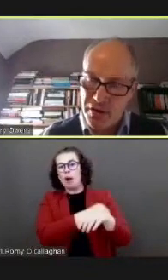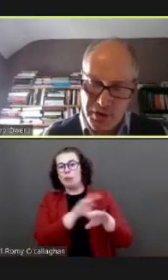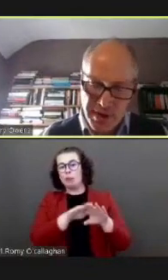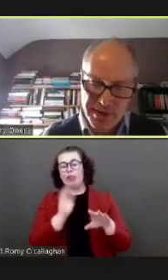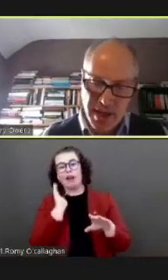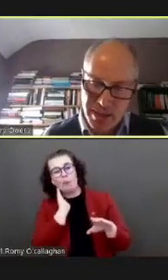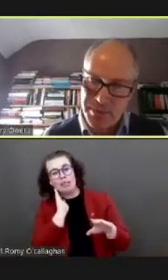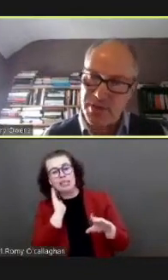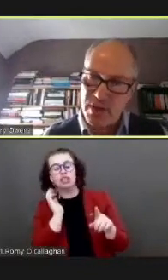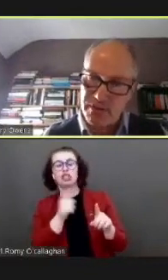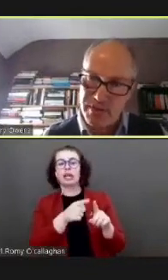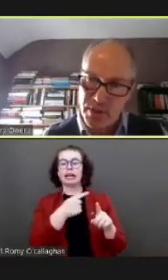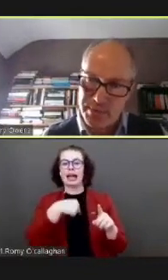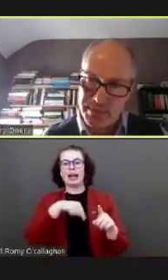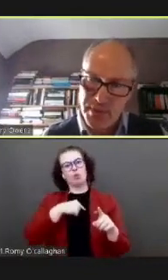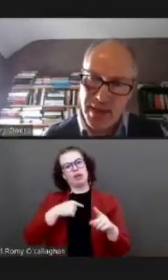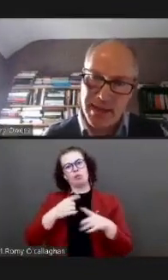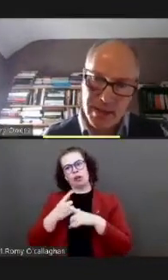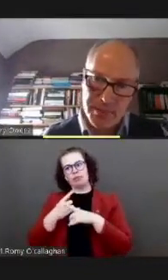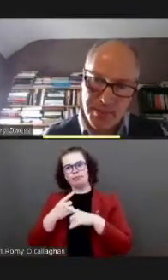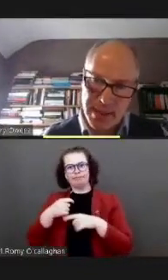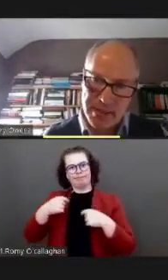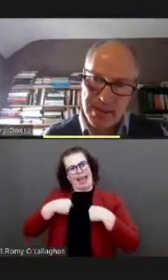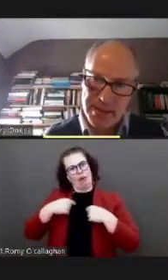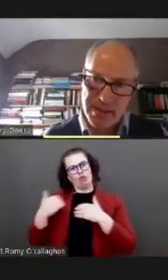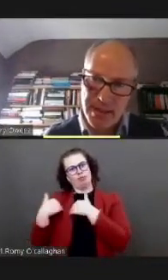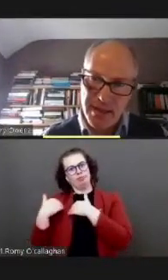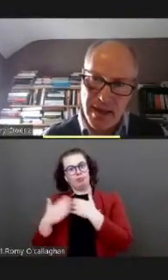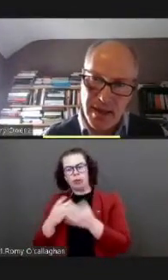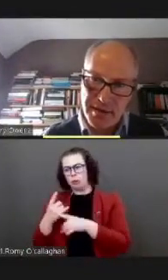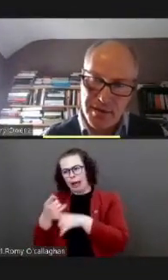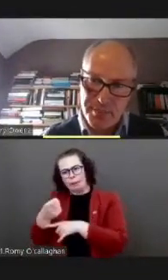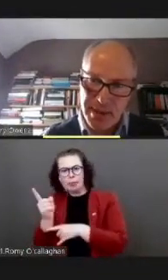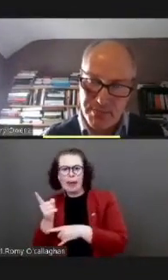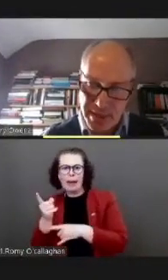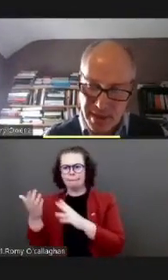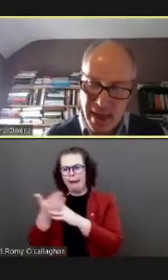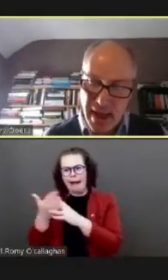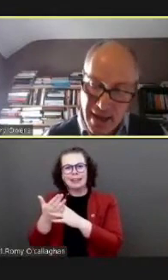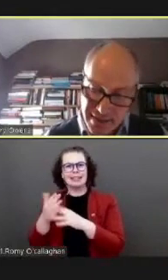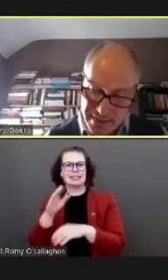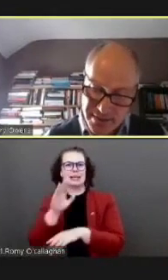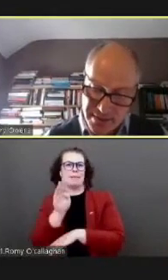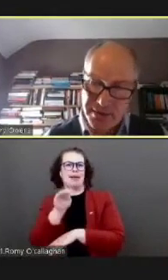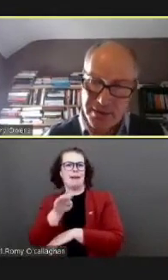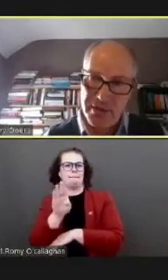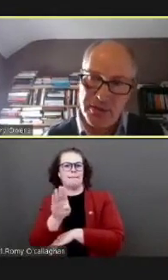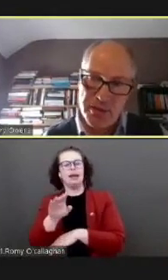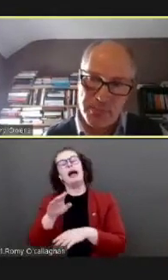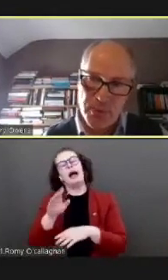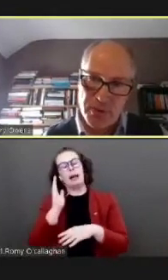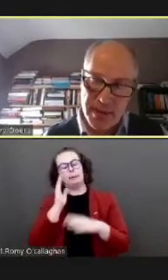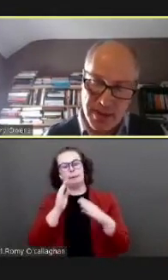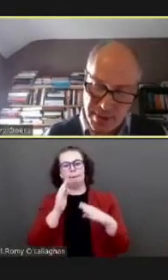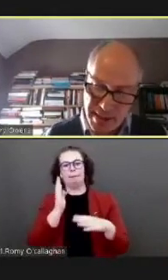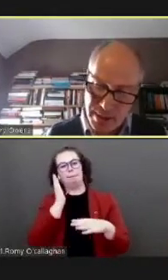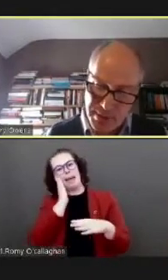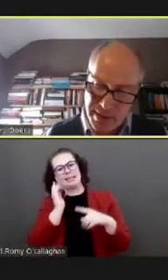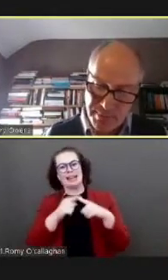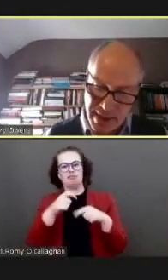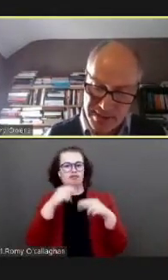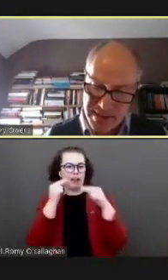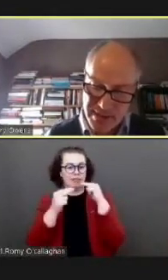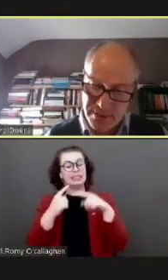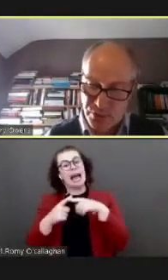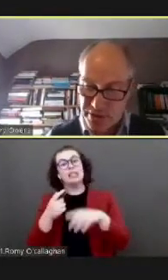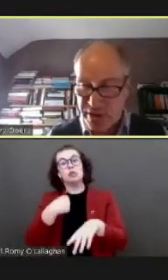we are there to help them solve the problem and help them access the B&B and continue the support by